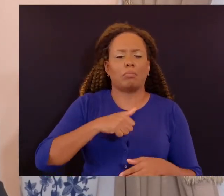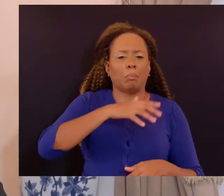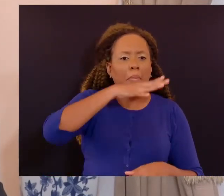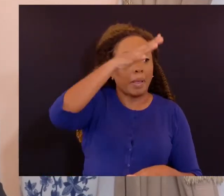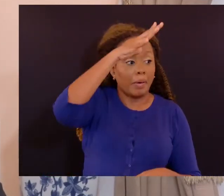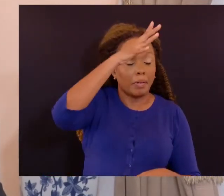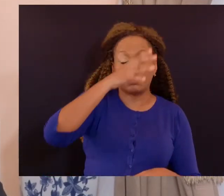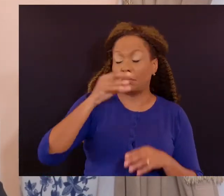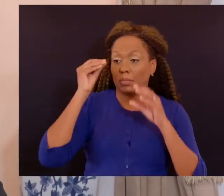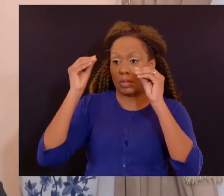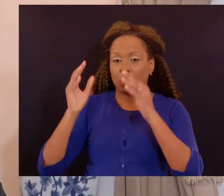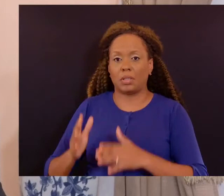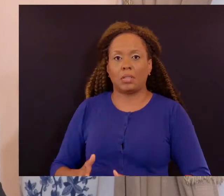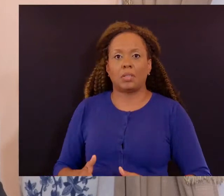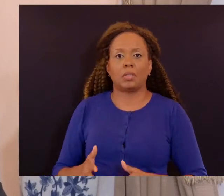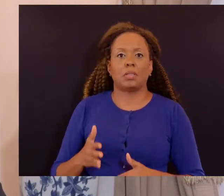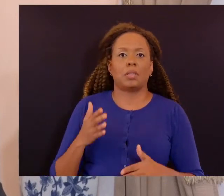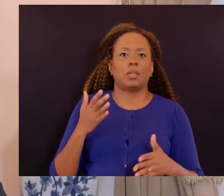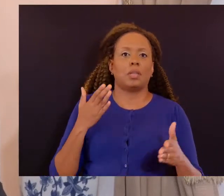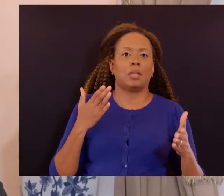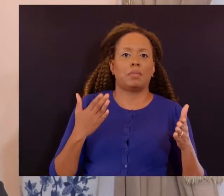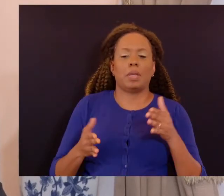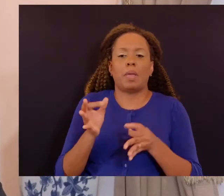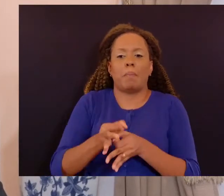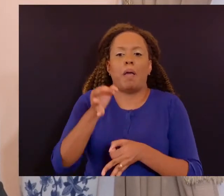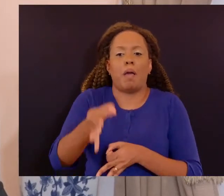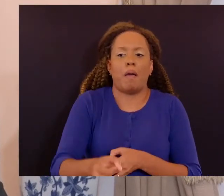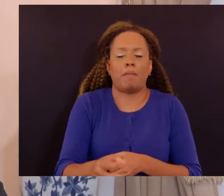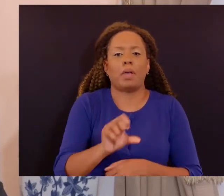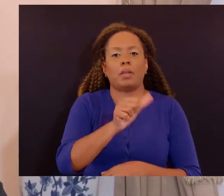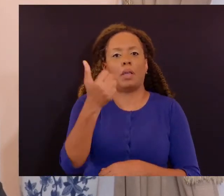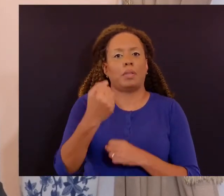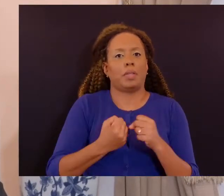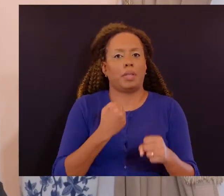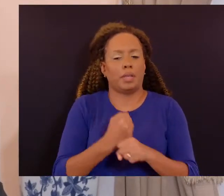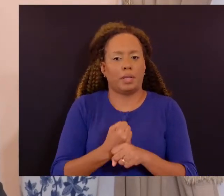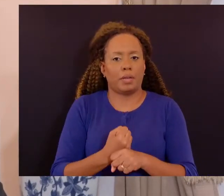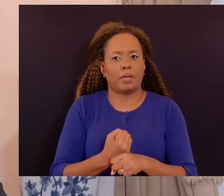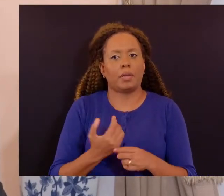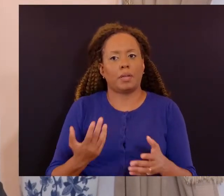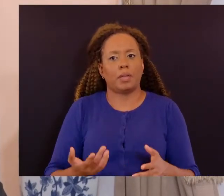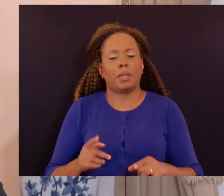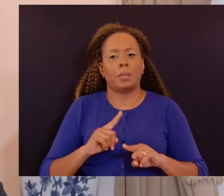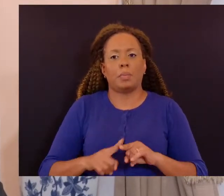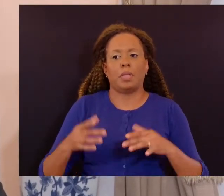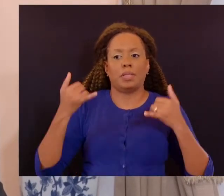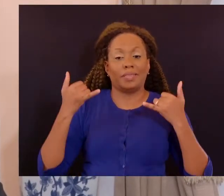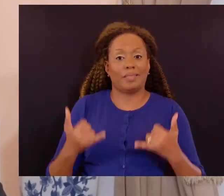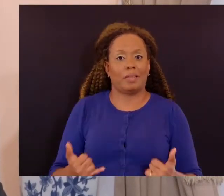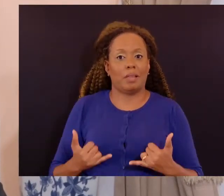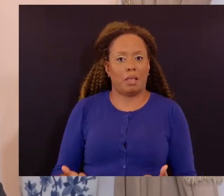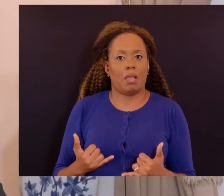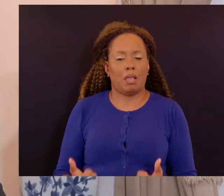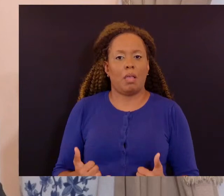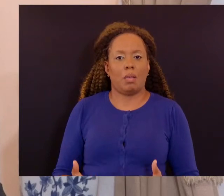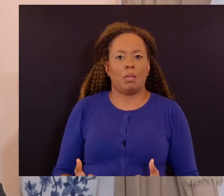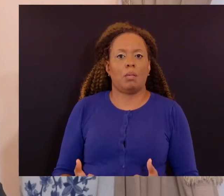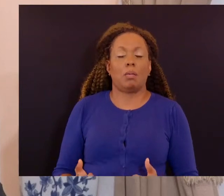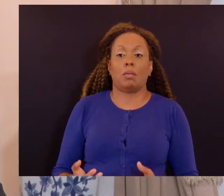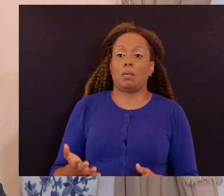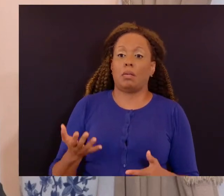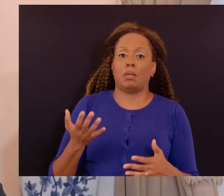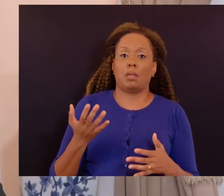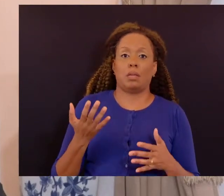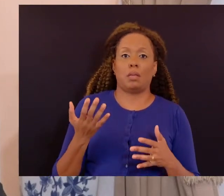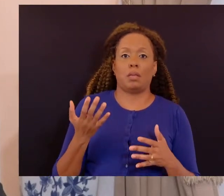it's commonly referred to as a stop-down year, is a bad thing. In this particular environment, being able or having the ability